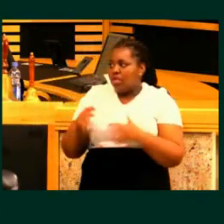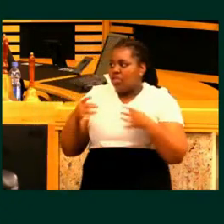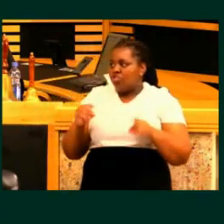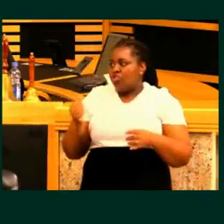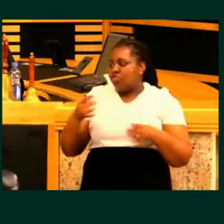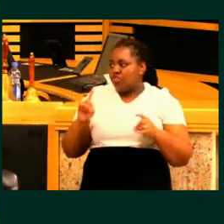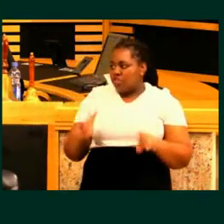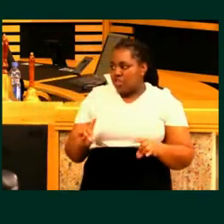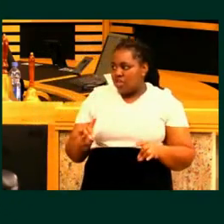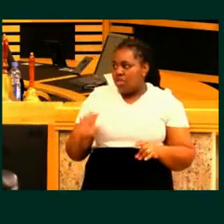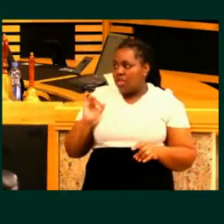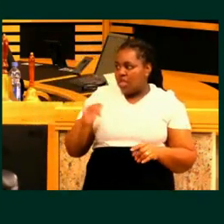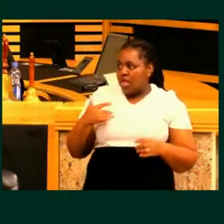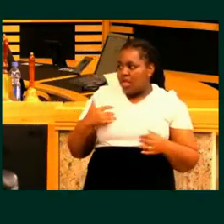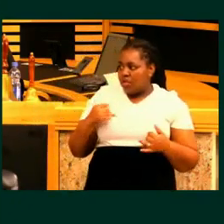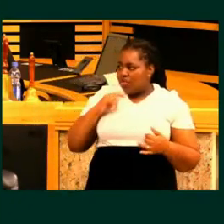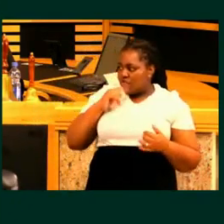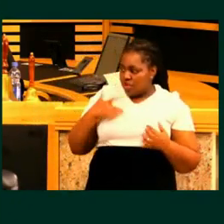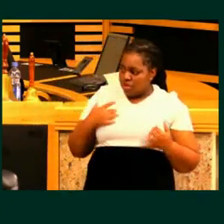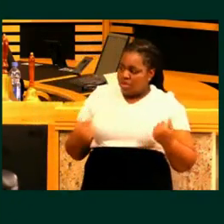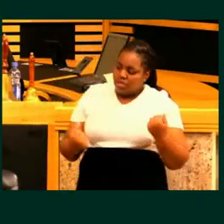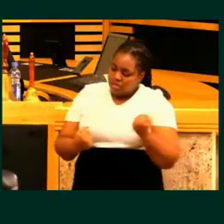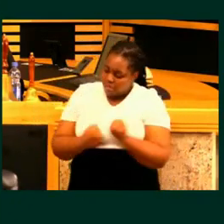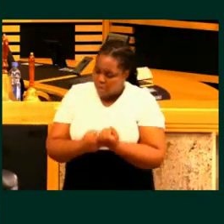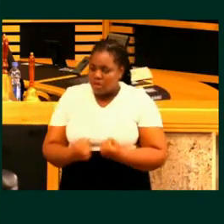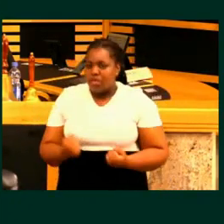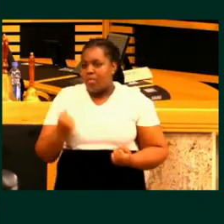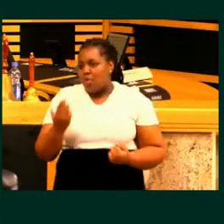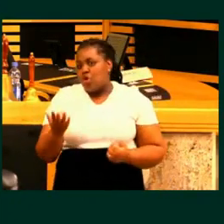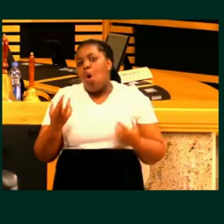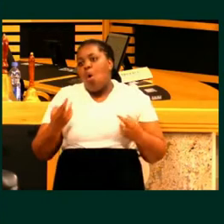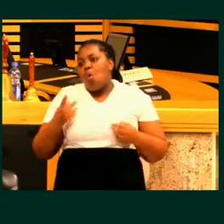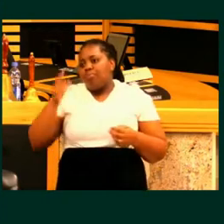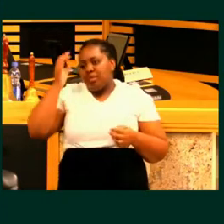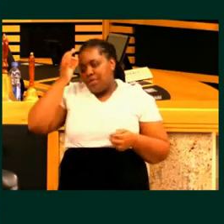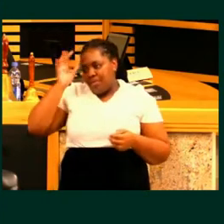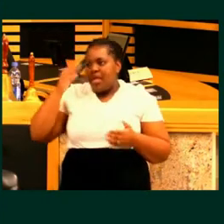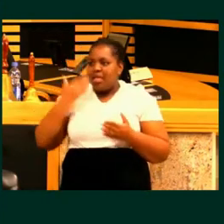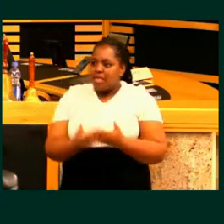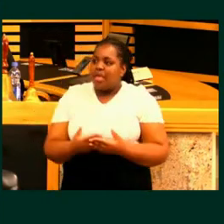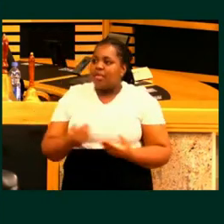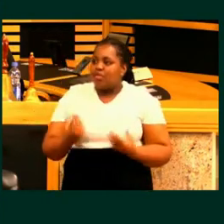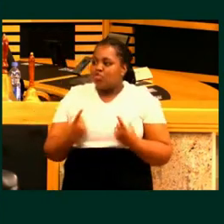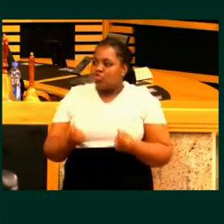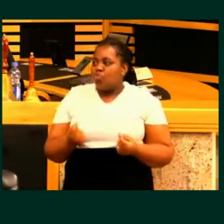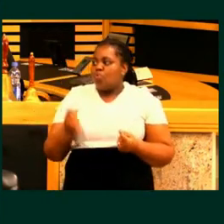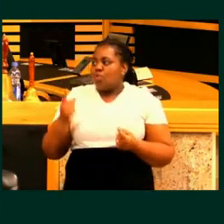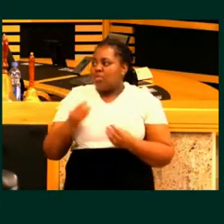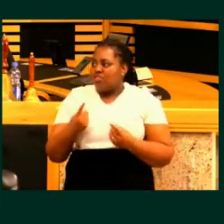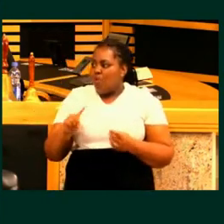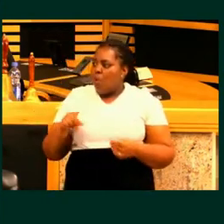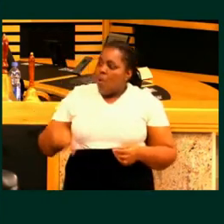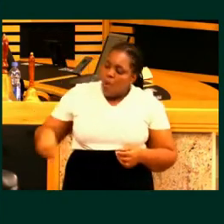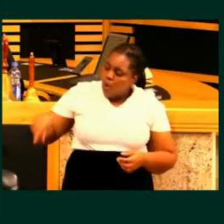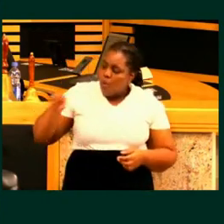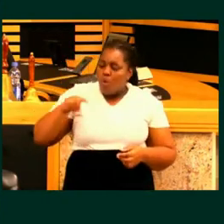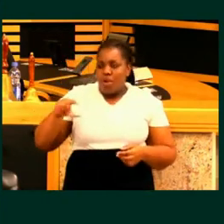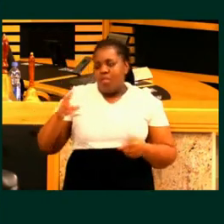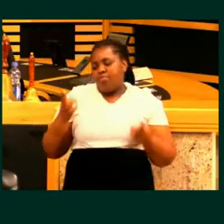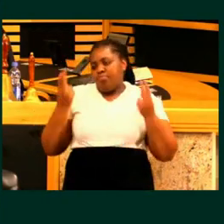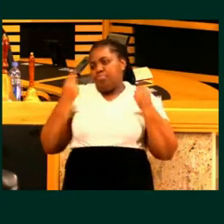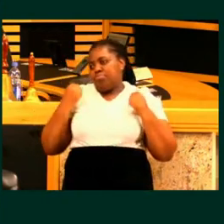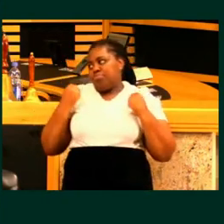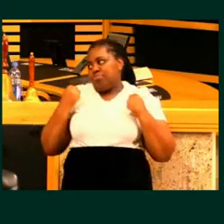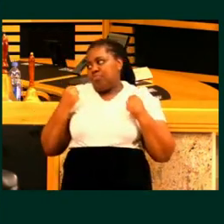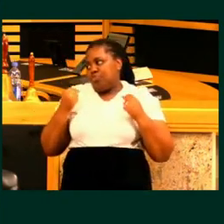chairs the day supports the the motion with the hope that government can implement the resolutions for the sake of all those who are vulnerable to